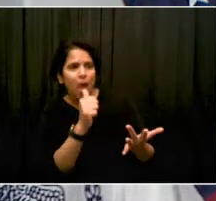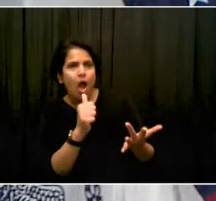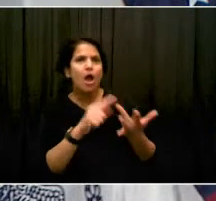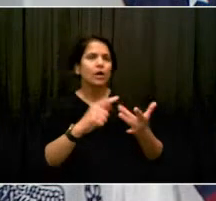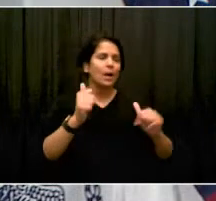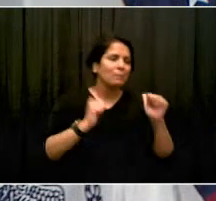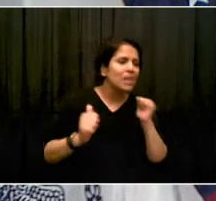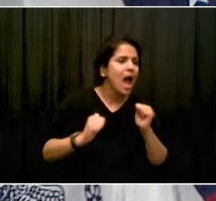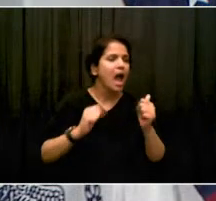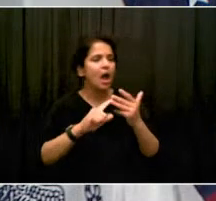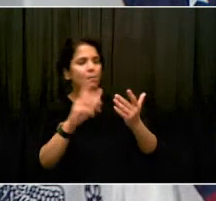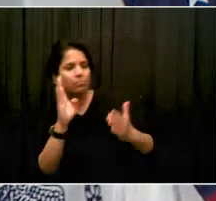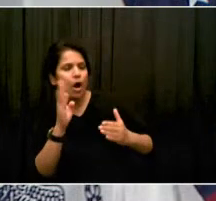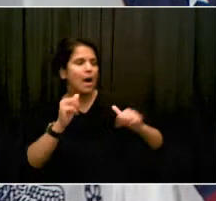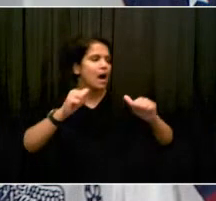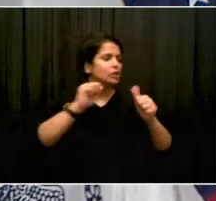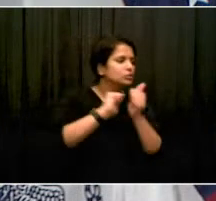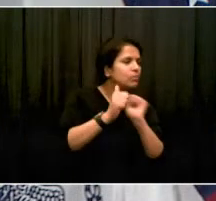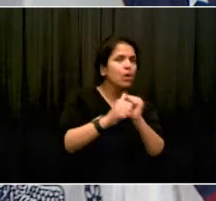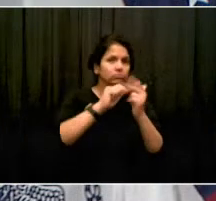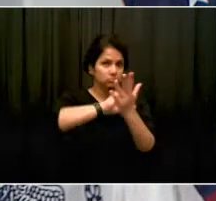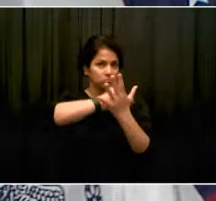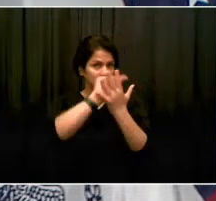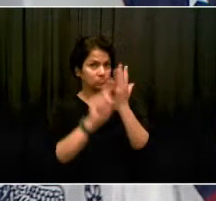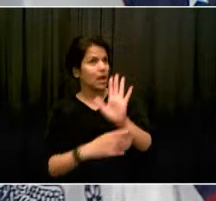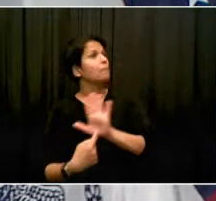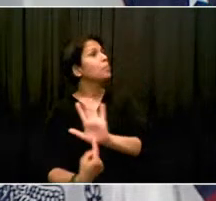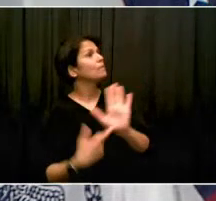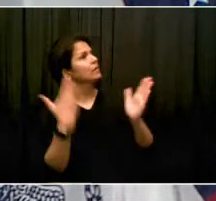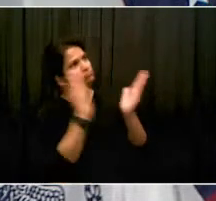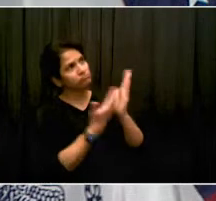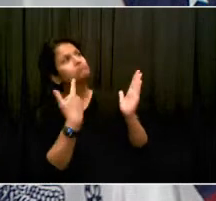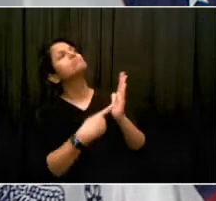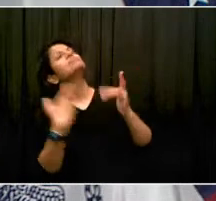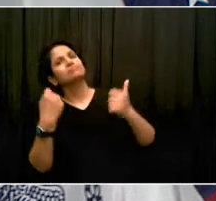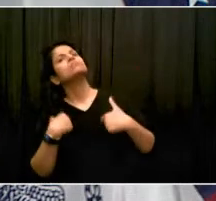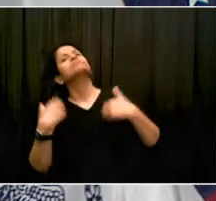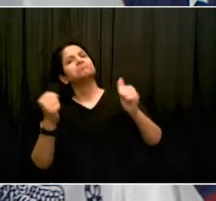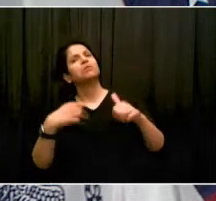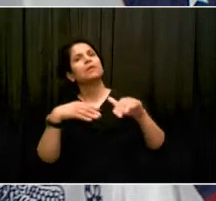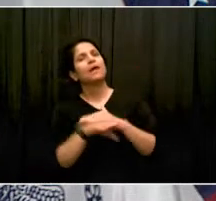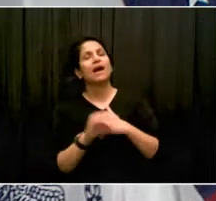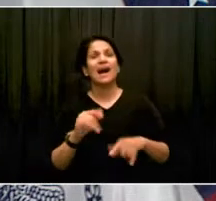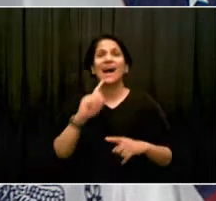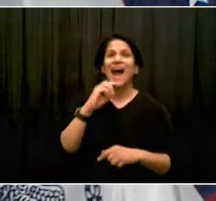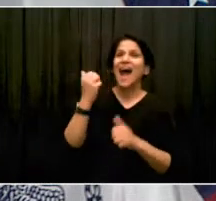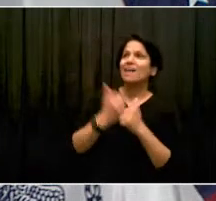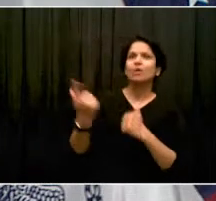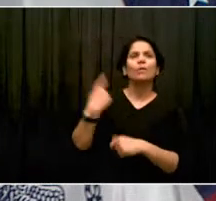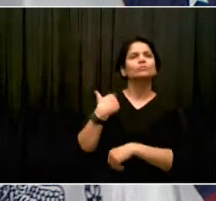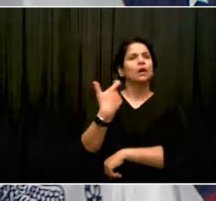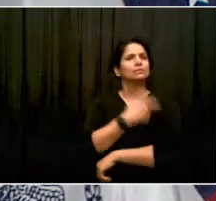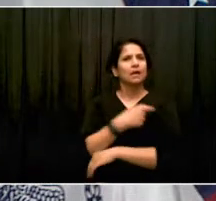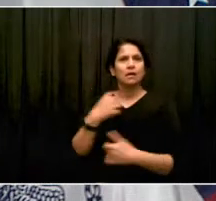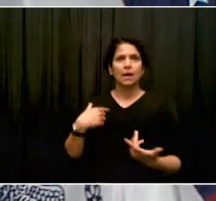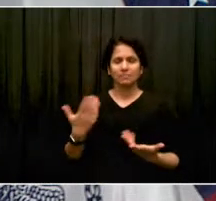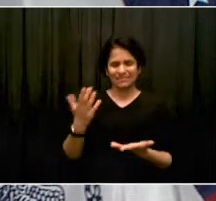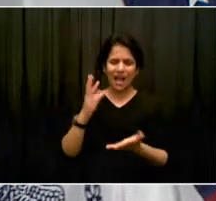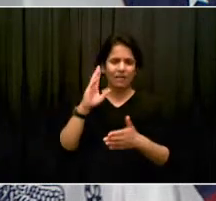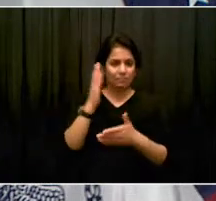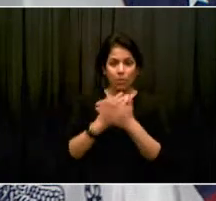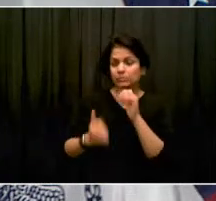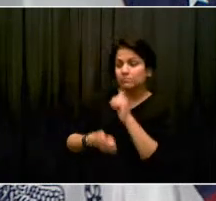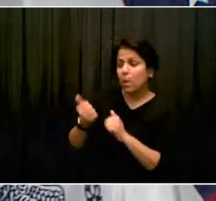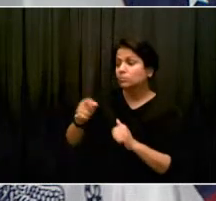vaccinated? So, obviously there will be concerns of still virus spreading. Yeah, Hazel, look, first, the